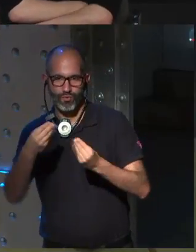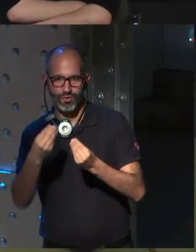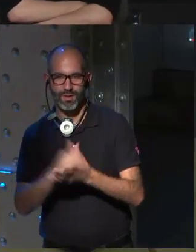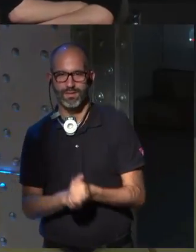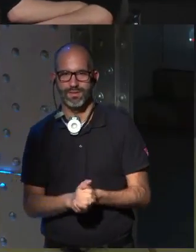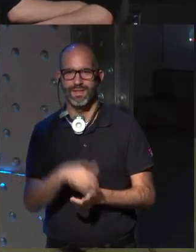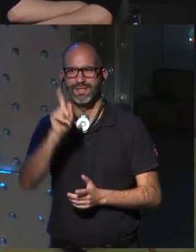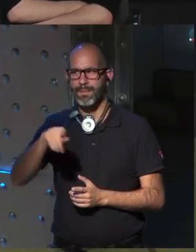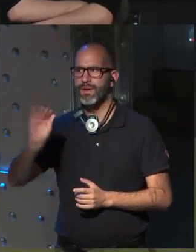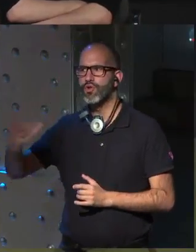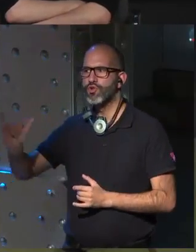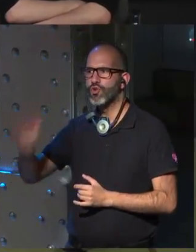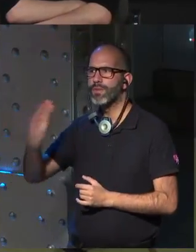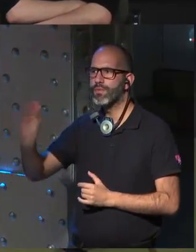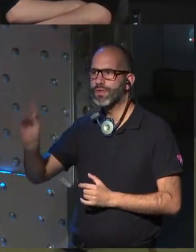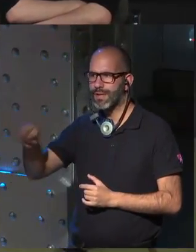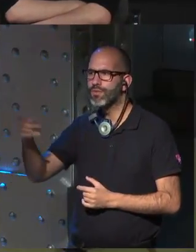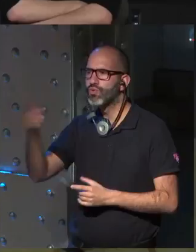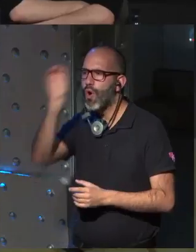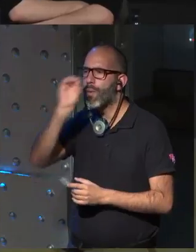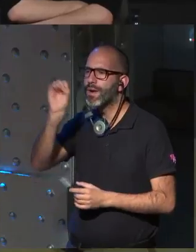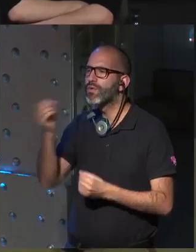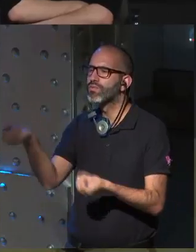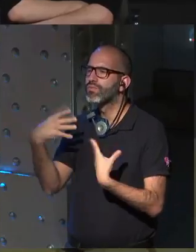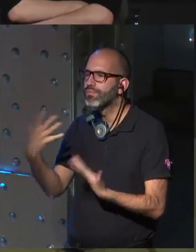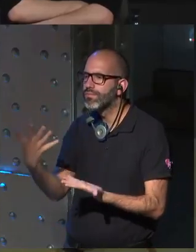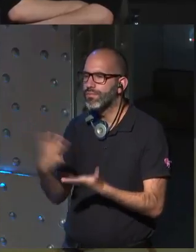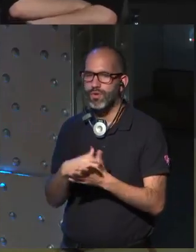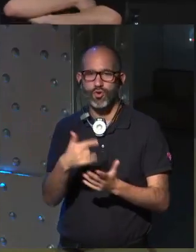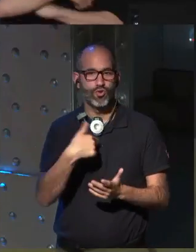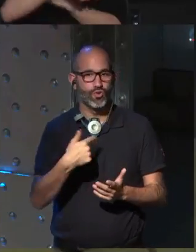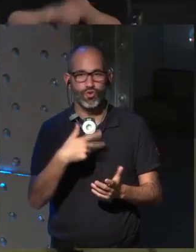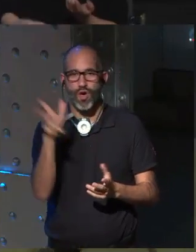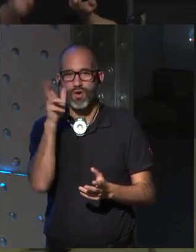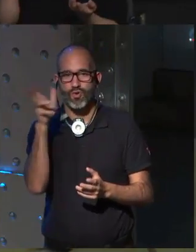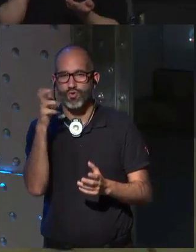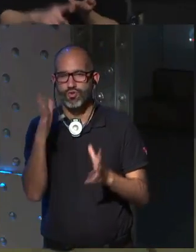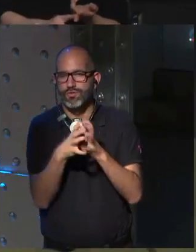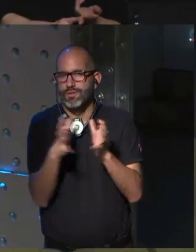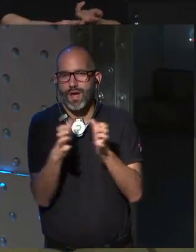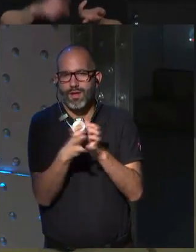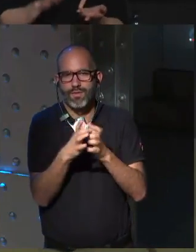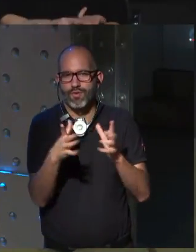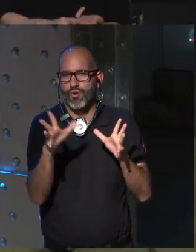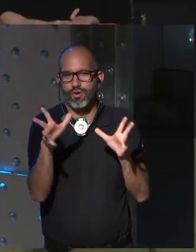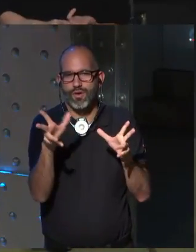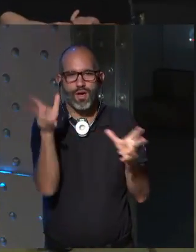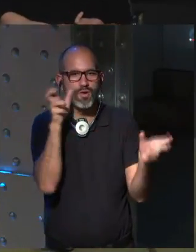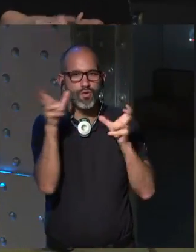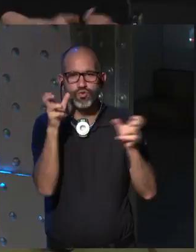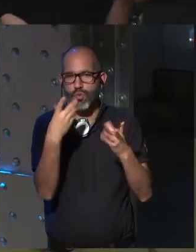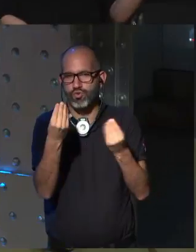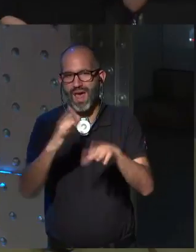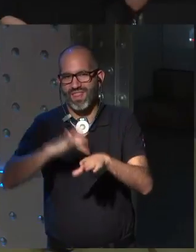I'd like to know also Yuri's opinion about this. Well, I'm very anxious, so I listen to